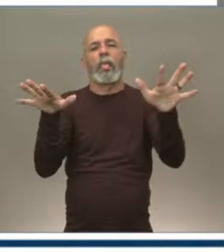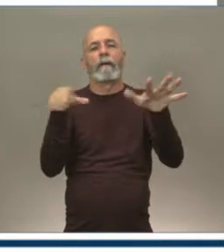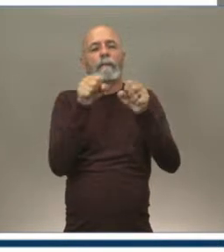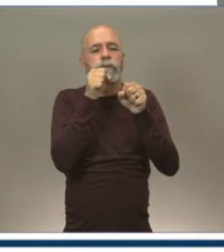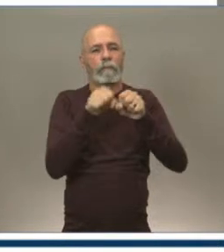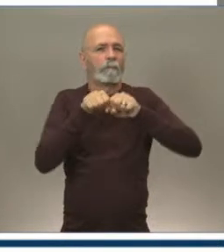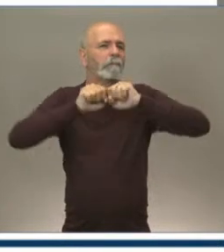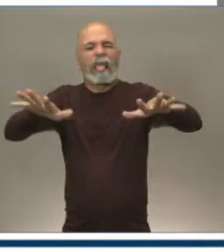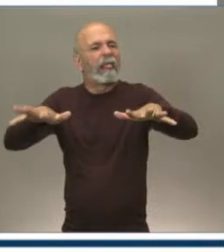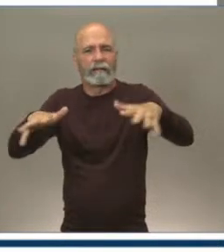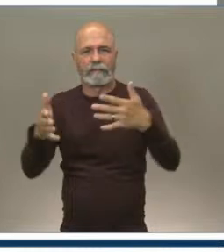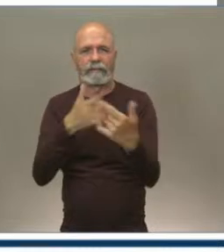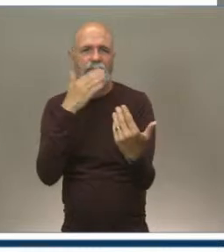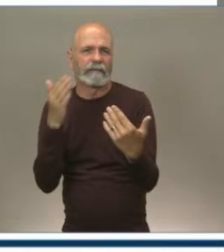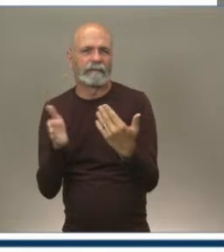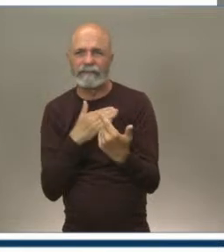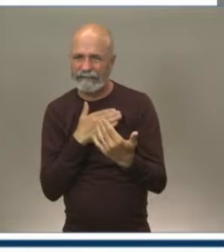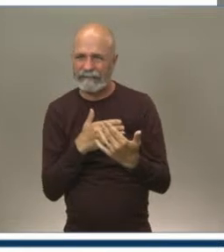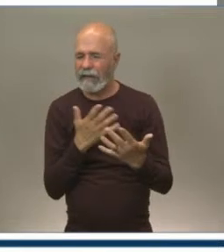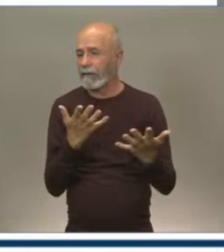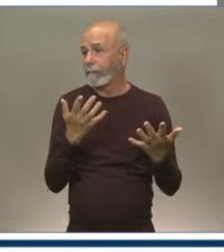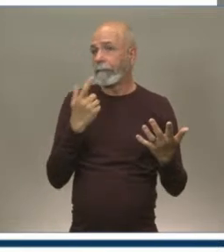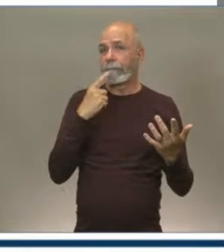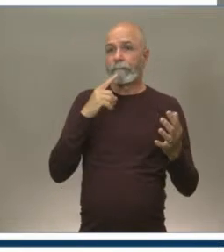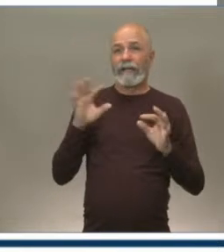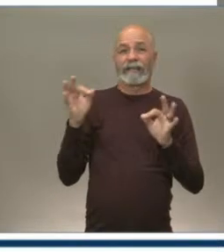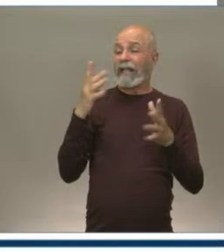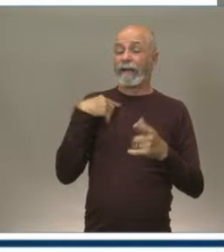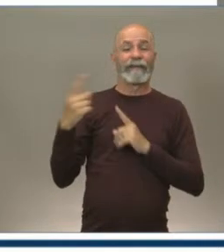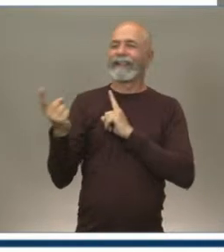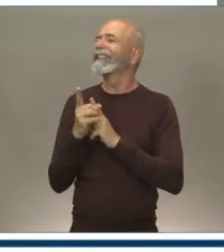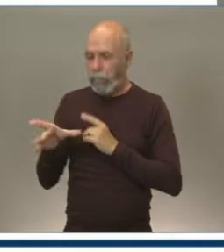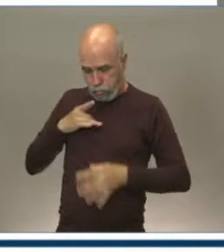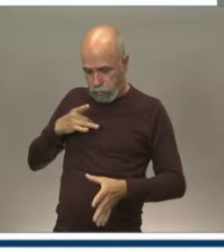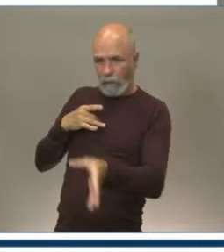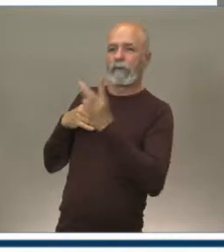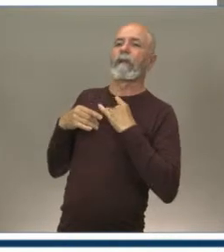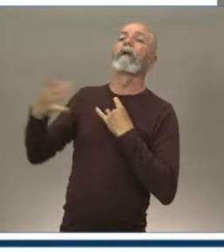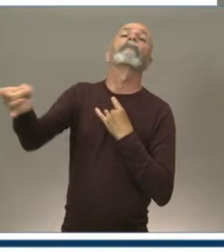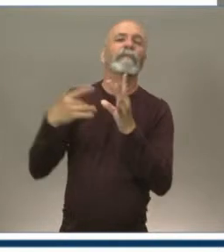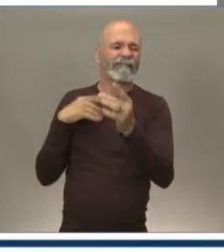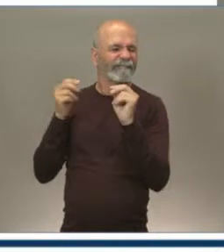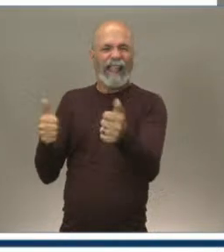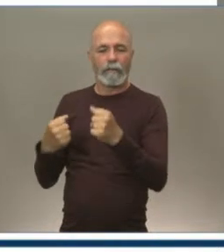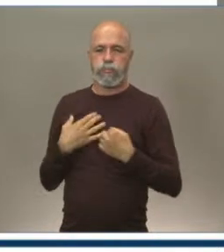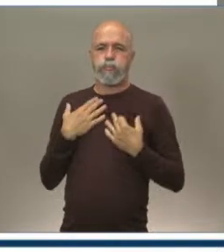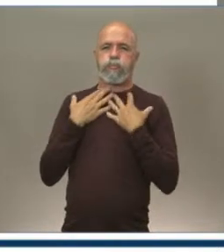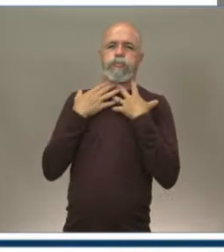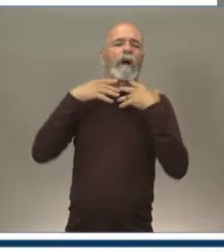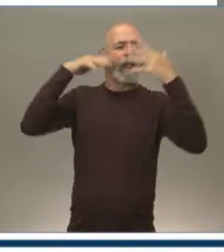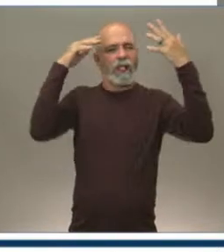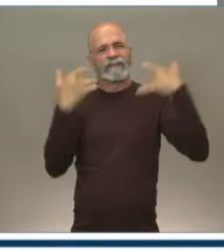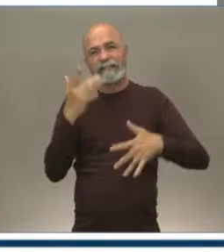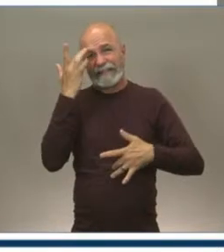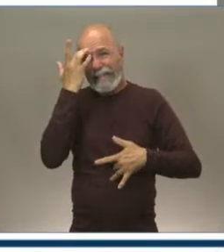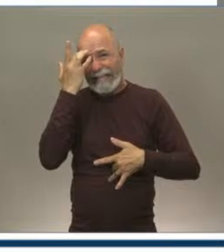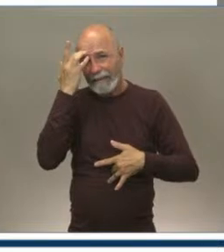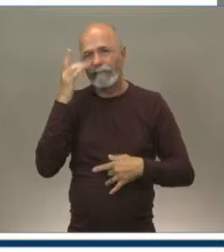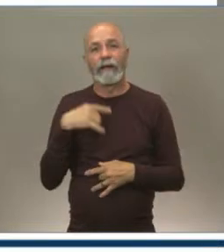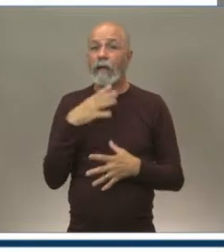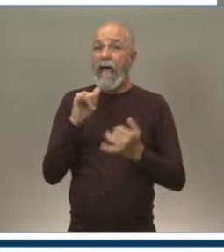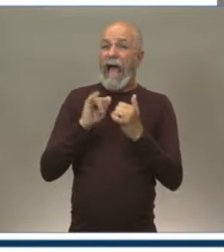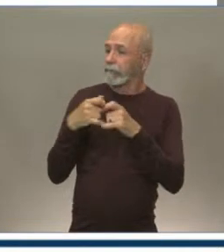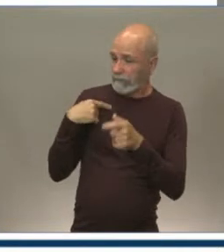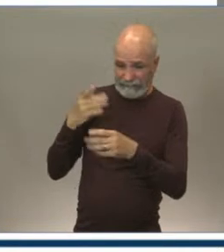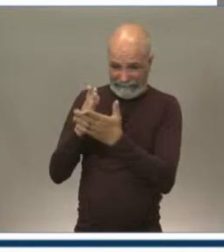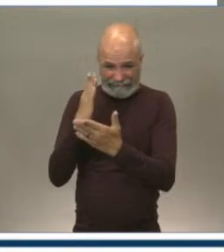so it can also the change of transmission can occur faster. So it's very difficult to control. We've shut down a